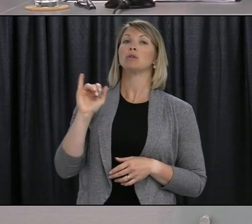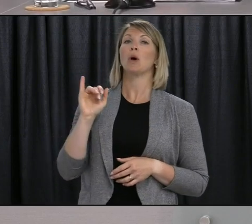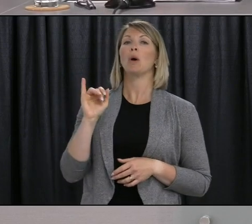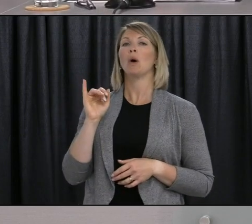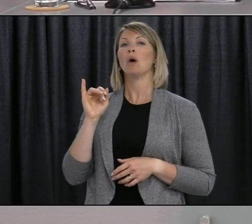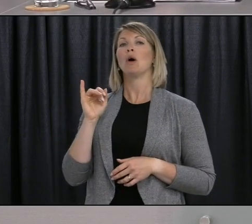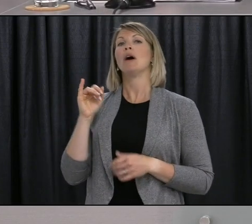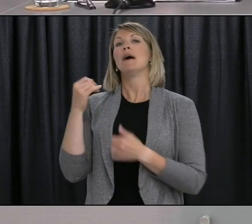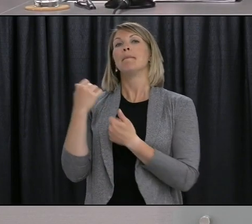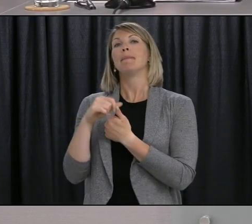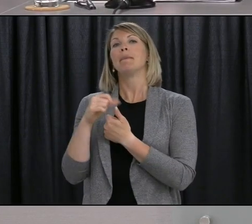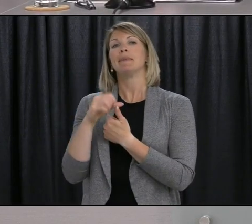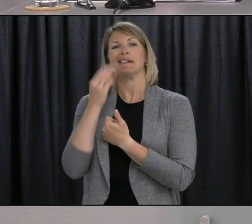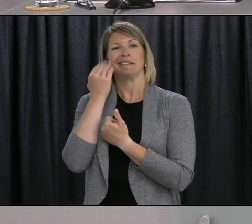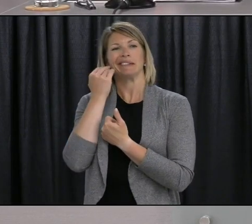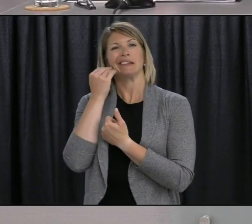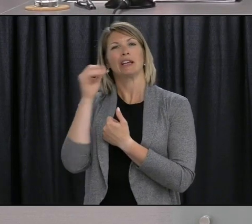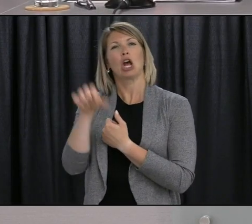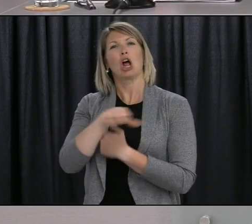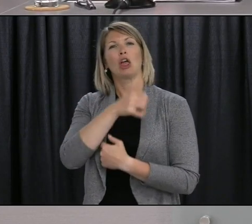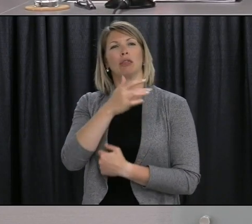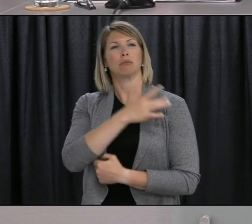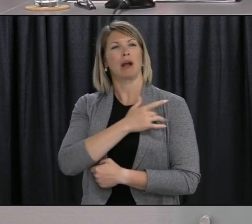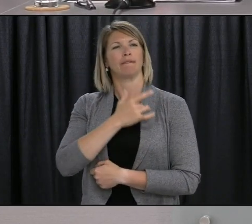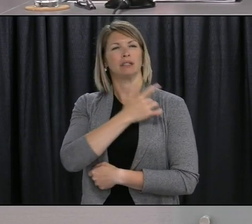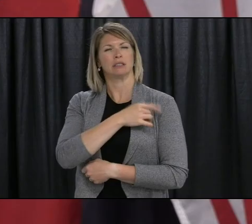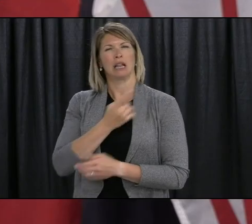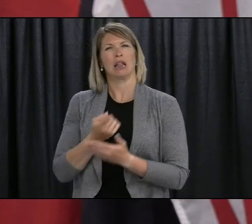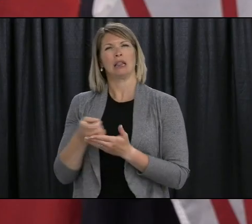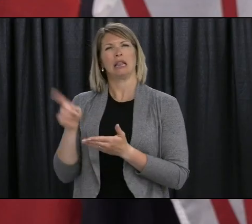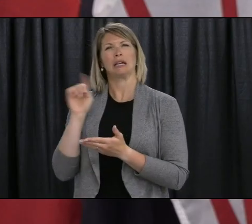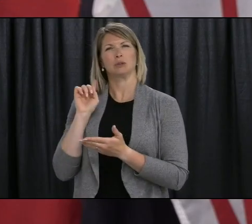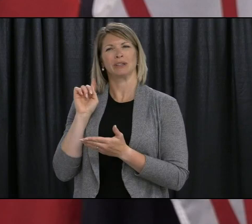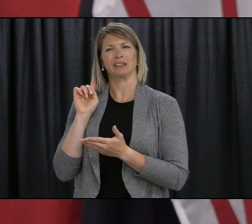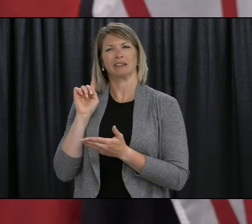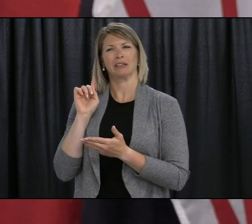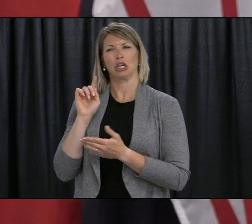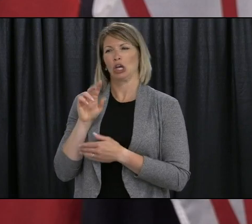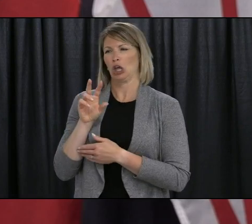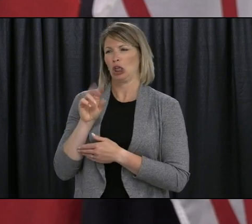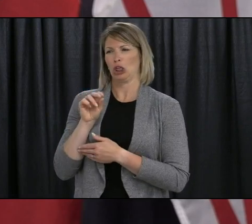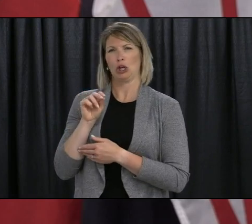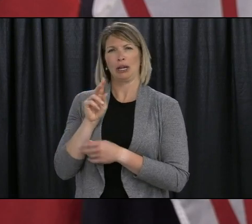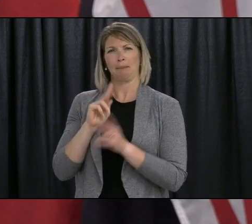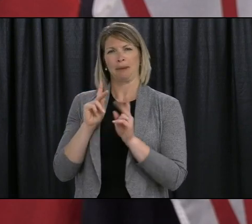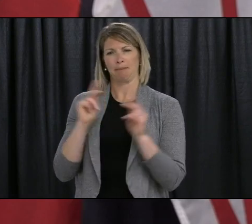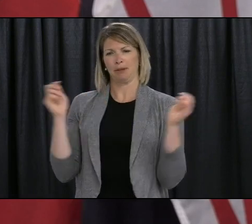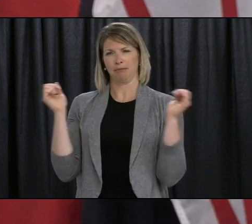other jurisdictions, we saw last week of a gathering of 30 people turned out to be